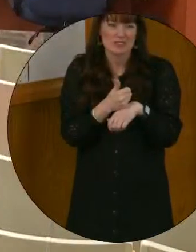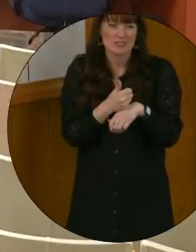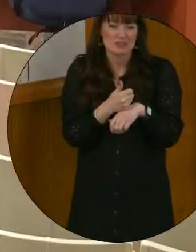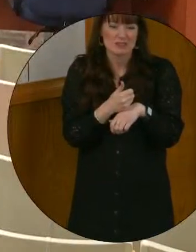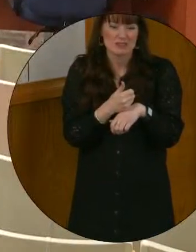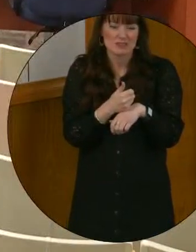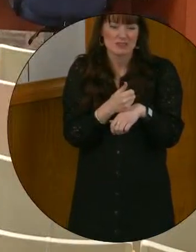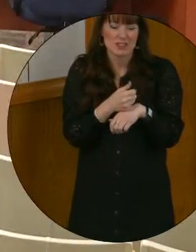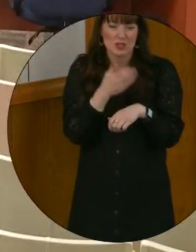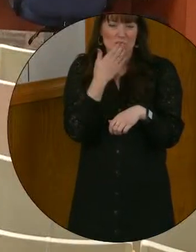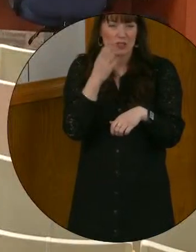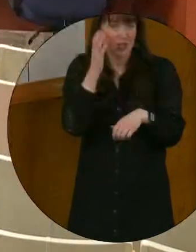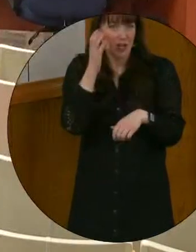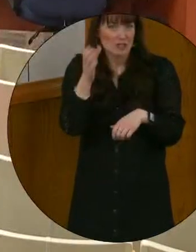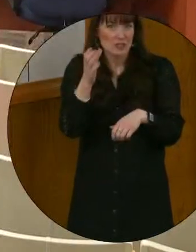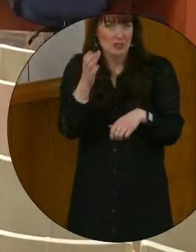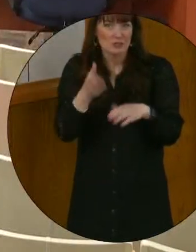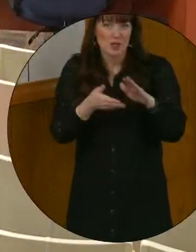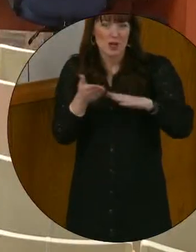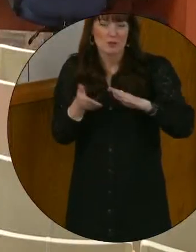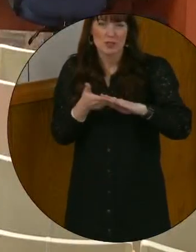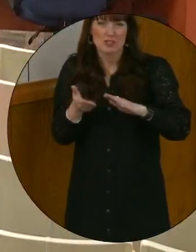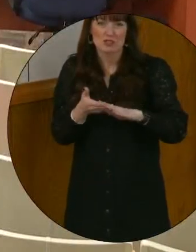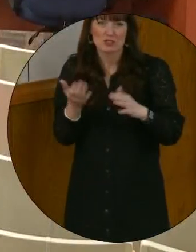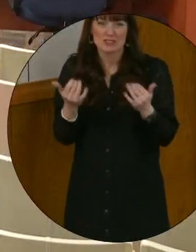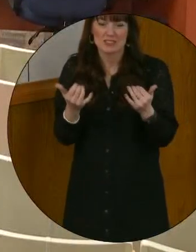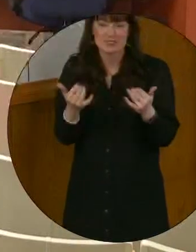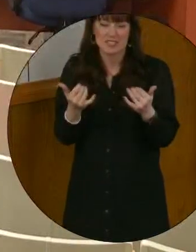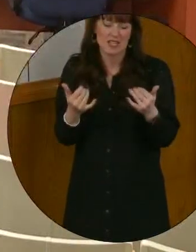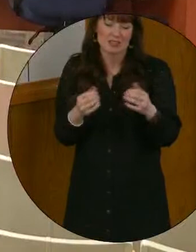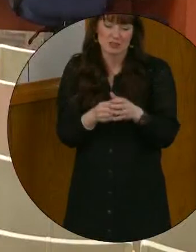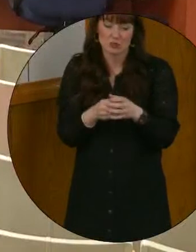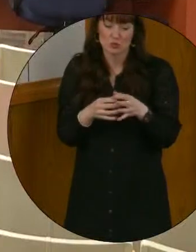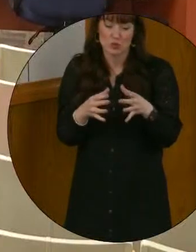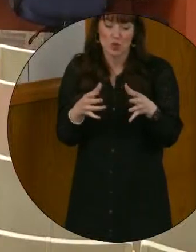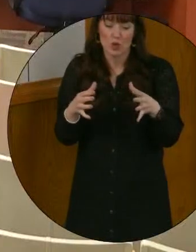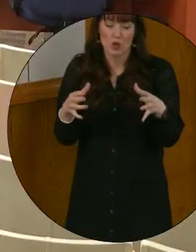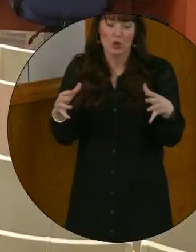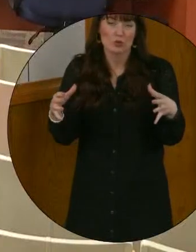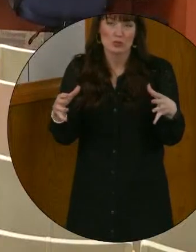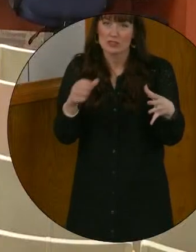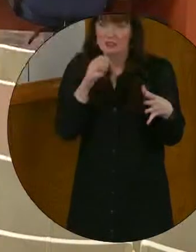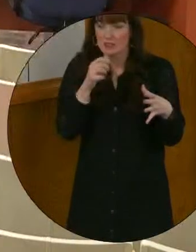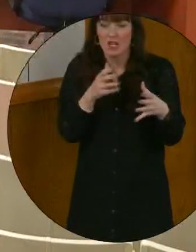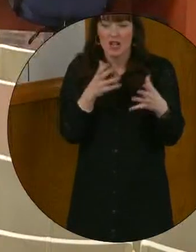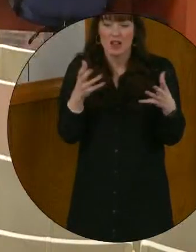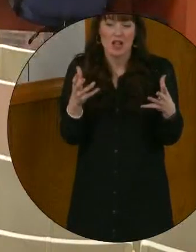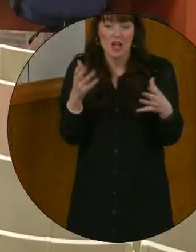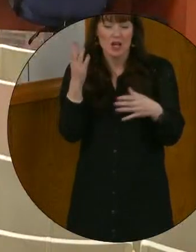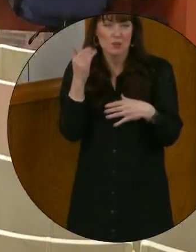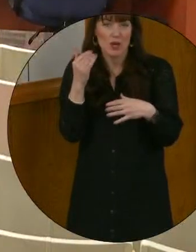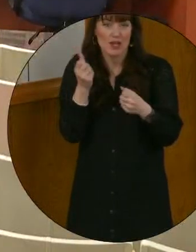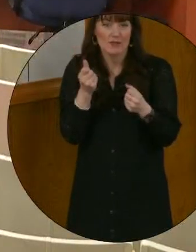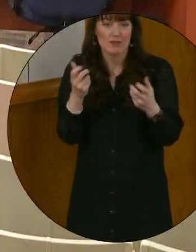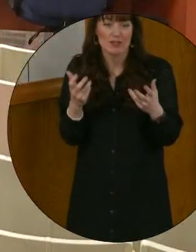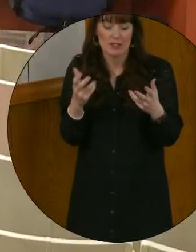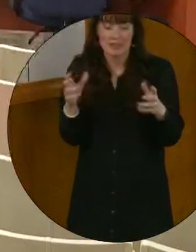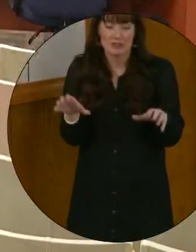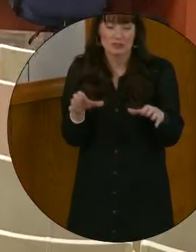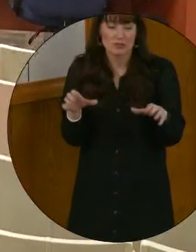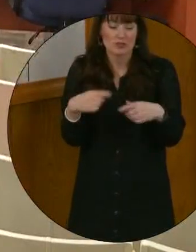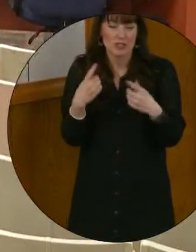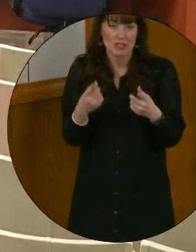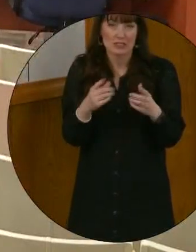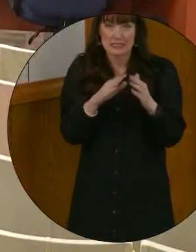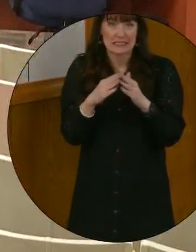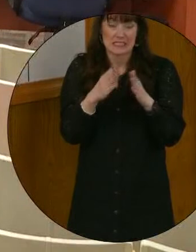good concept of operations, but as they've kind of grown, there's not much to them, because everything that is done by